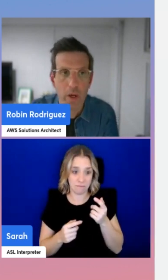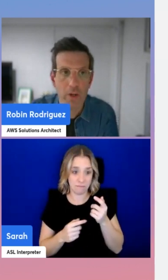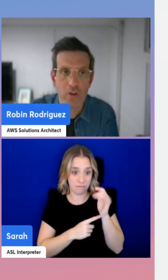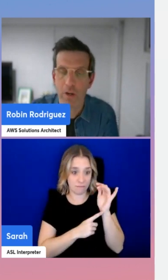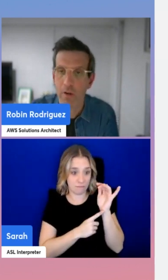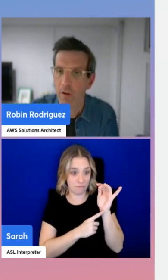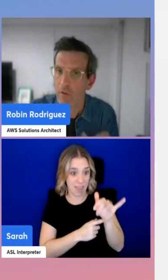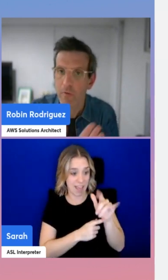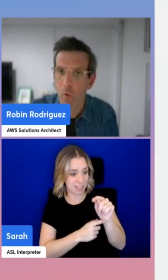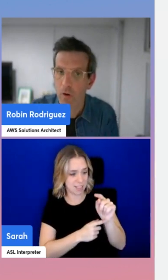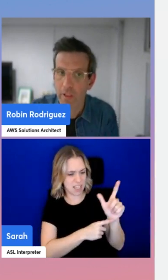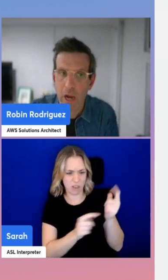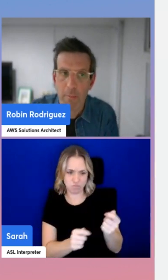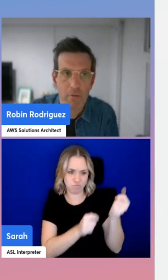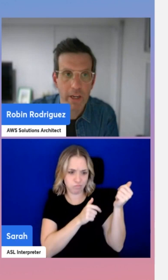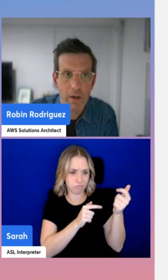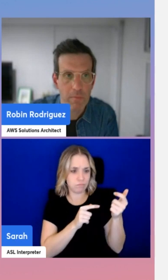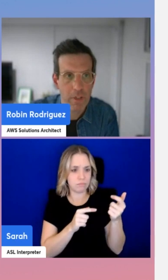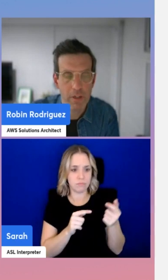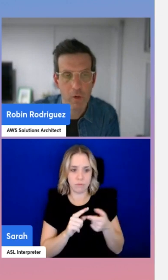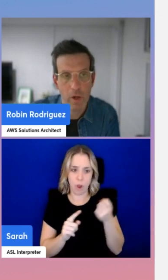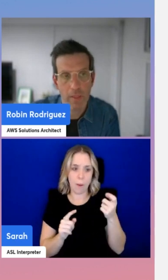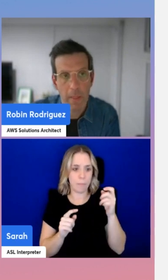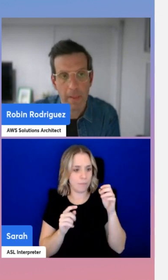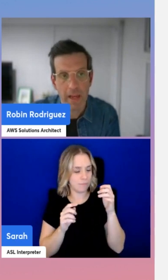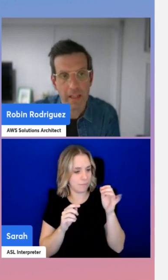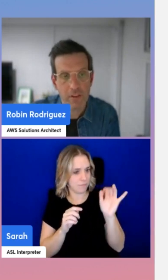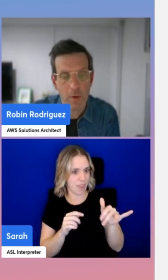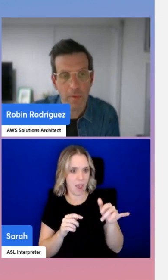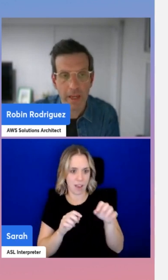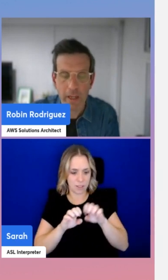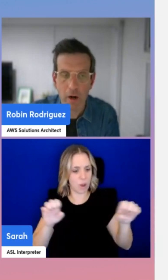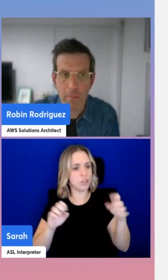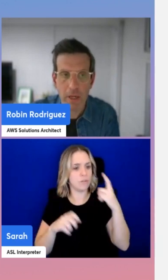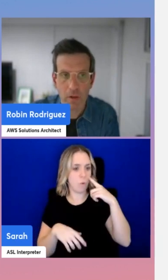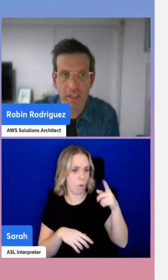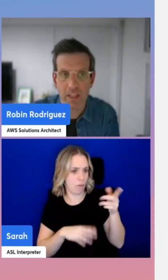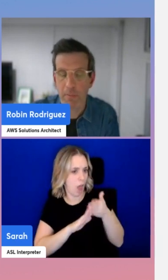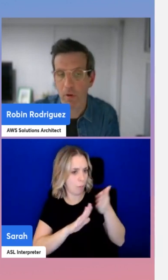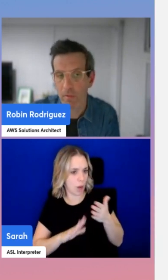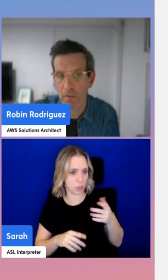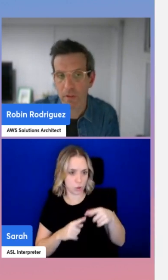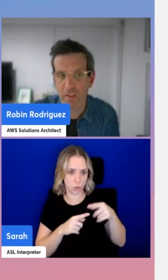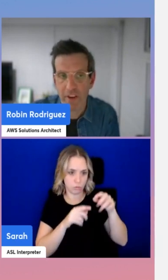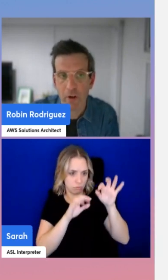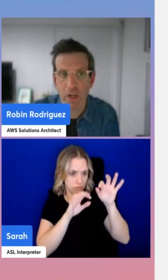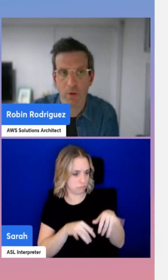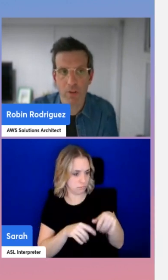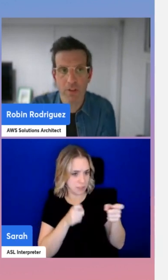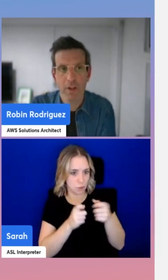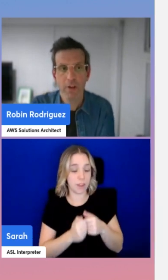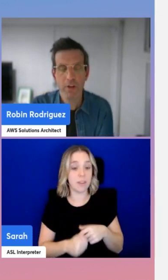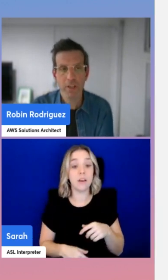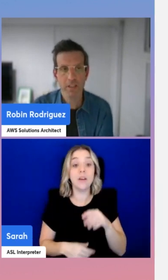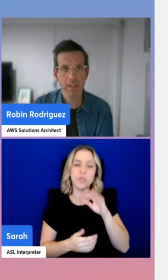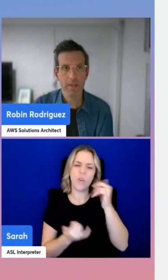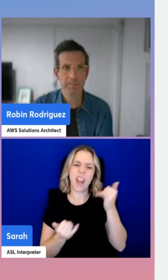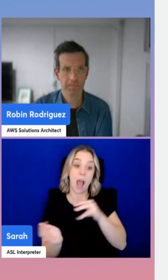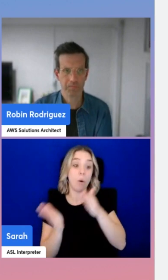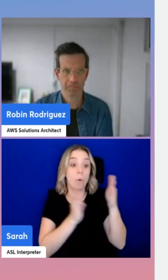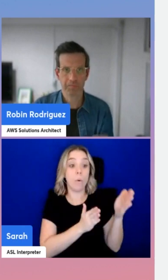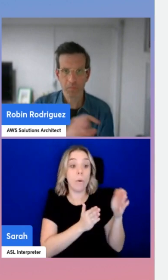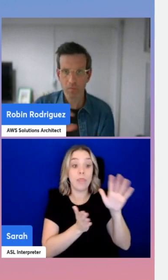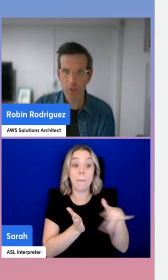the equation for the operator to deal with. And so in our middle example, variables, you can